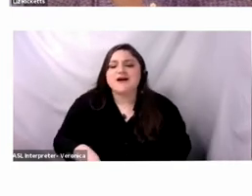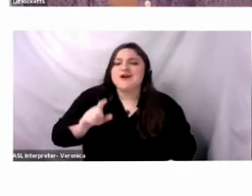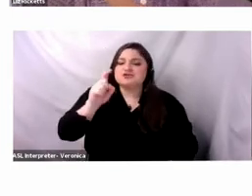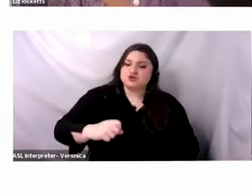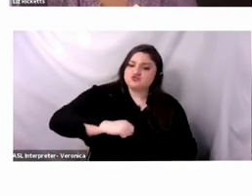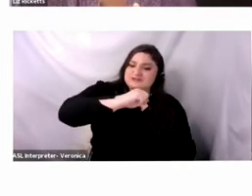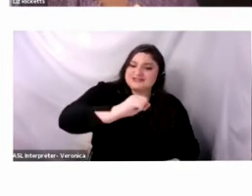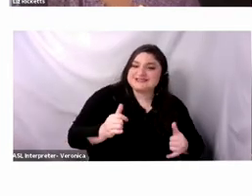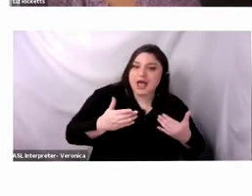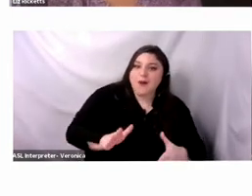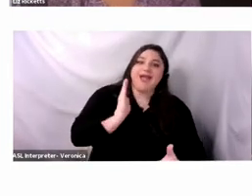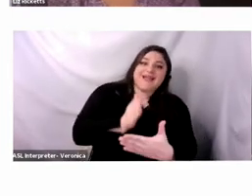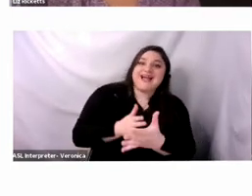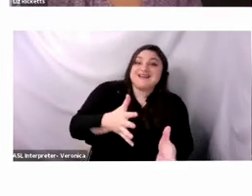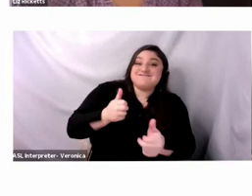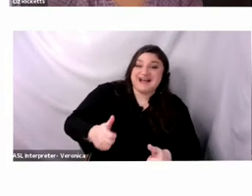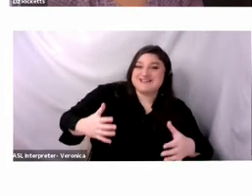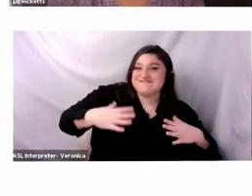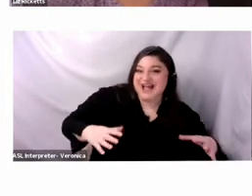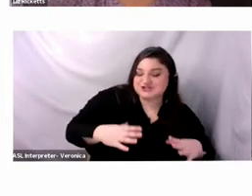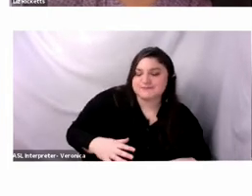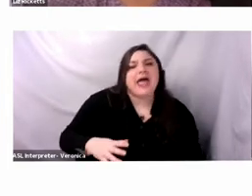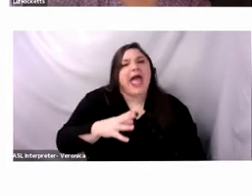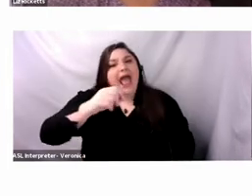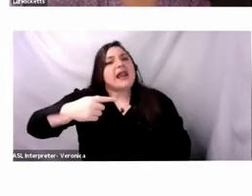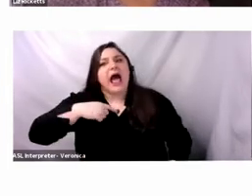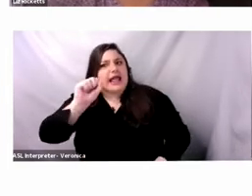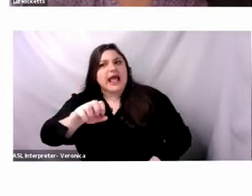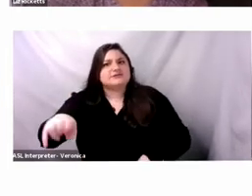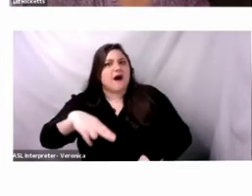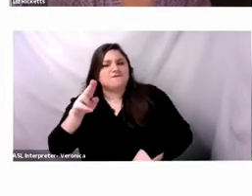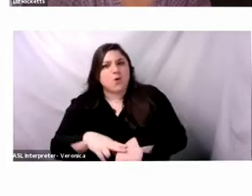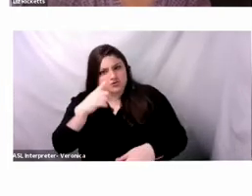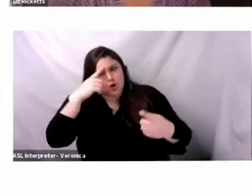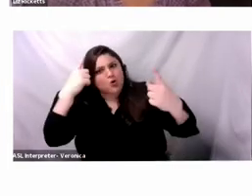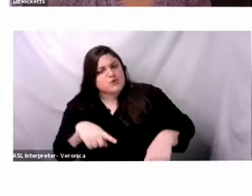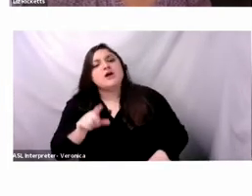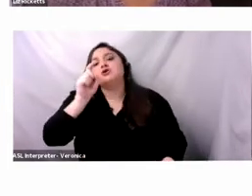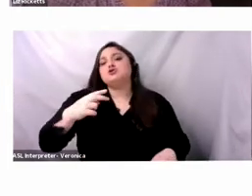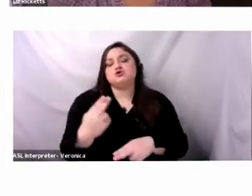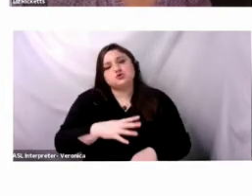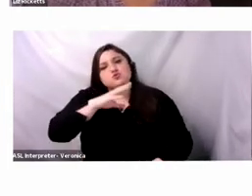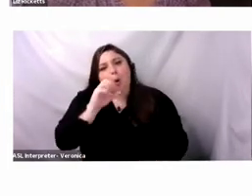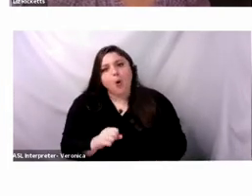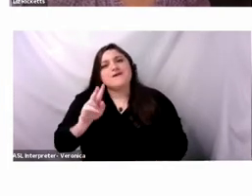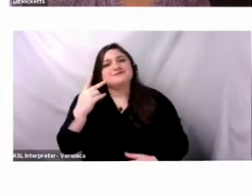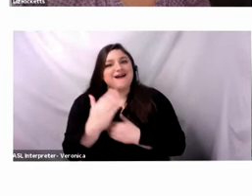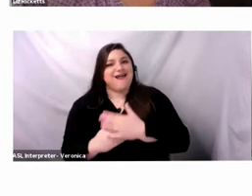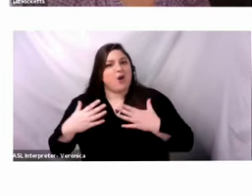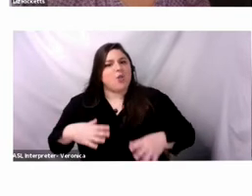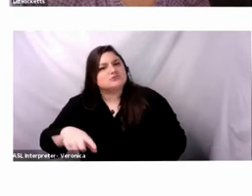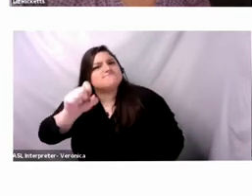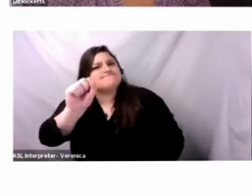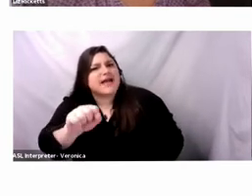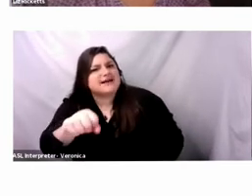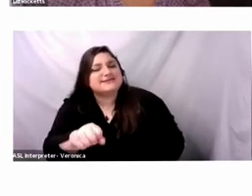consumerism, and while I wholeheartedly believe that we should be choosing secondhand over new, it is also very important for those of us from the global